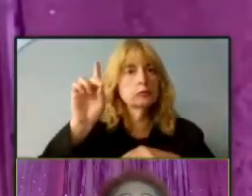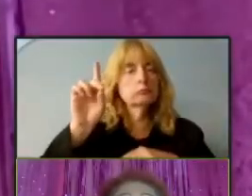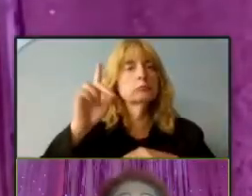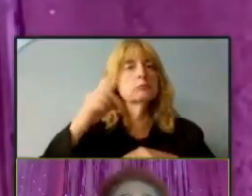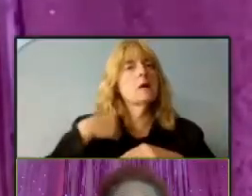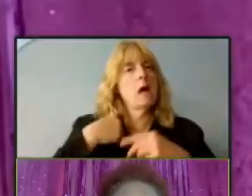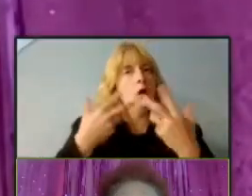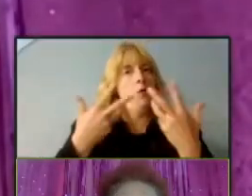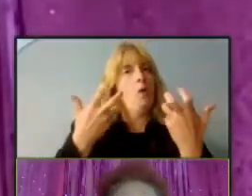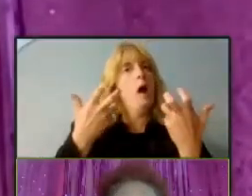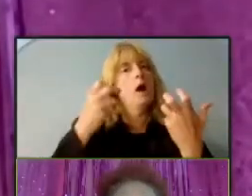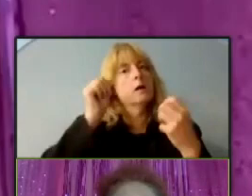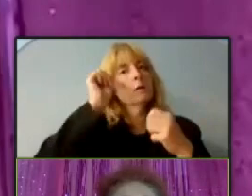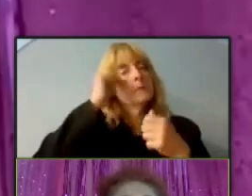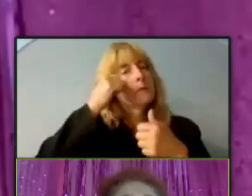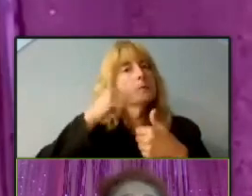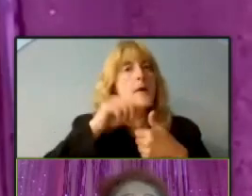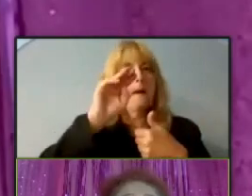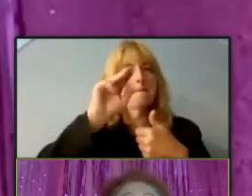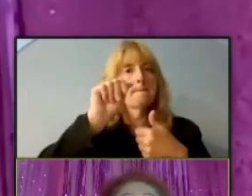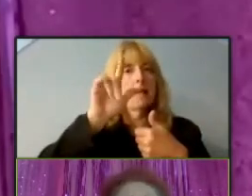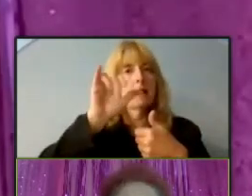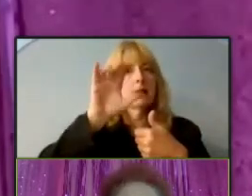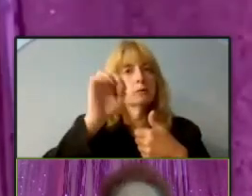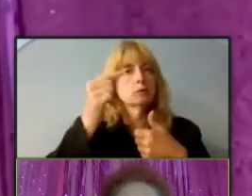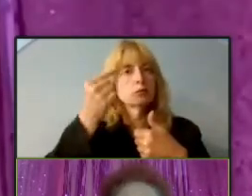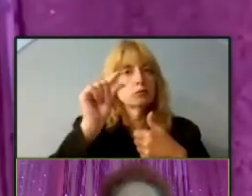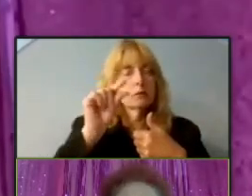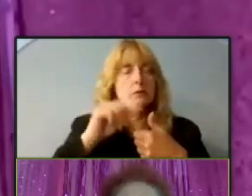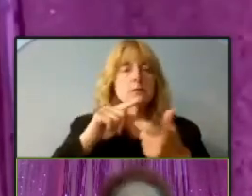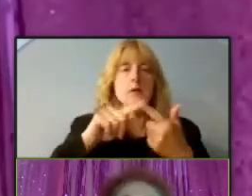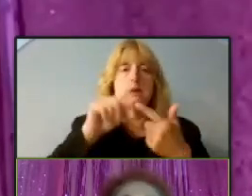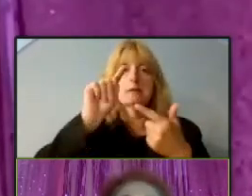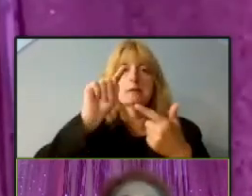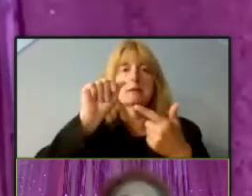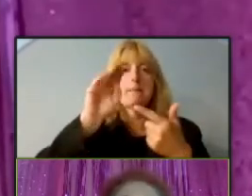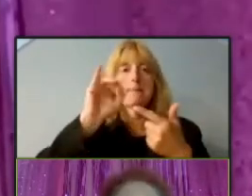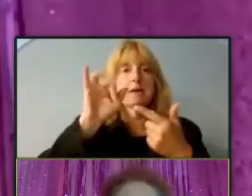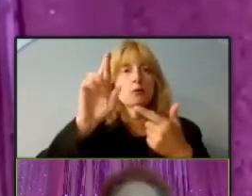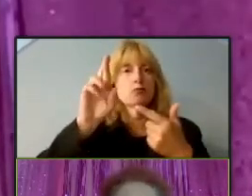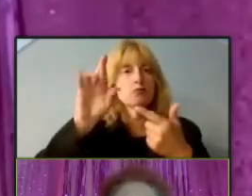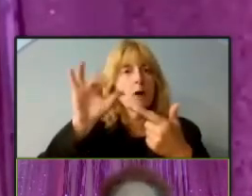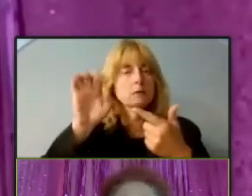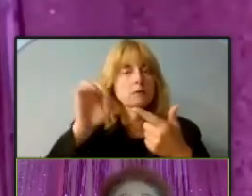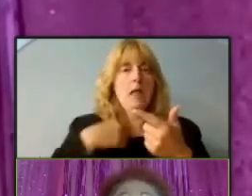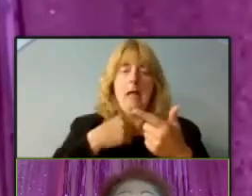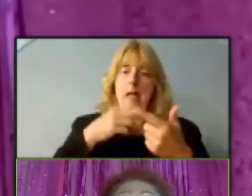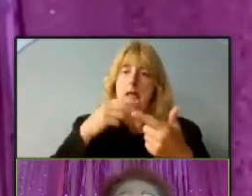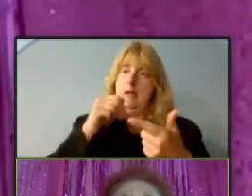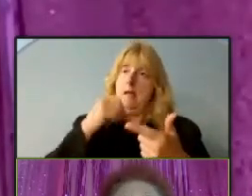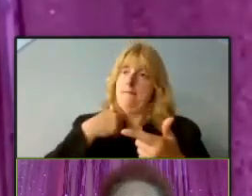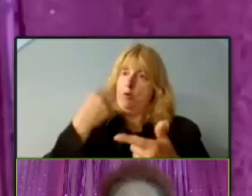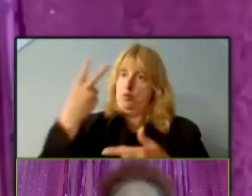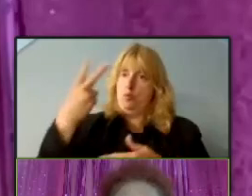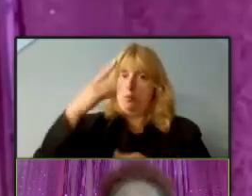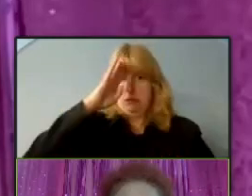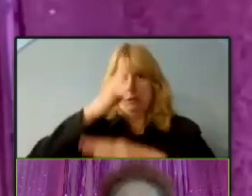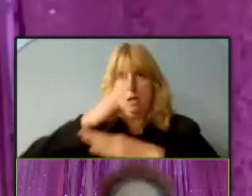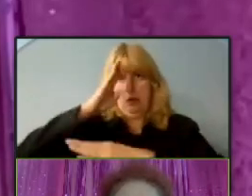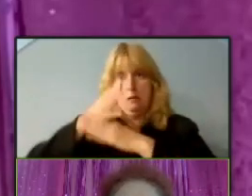remember Malice Green and Tamir Rice. I am a mother of 2 sons, 2 Black